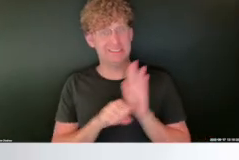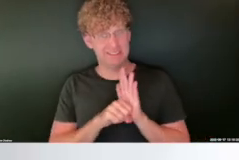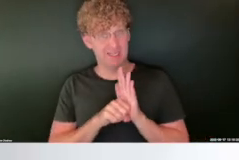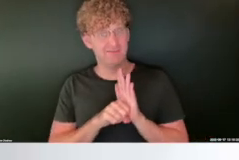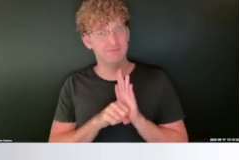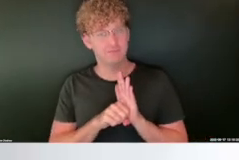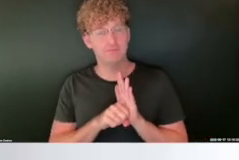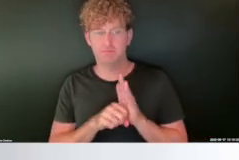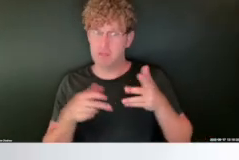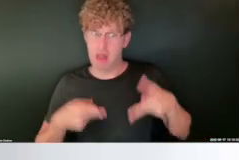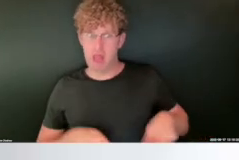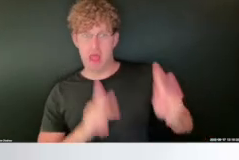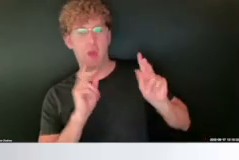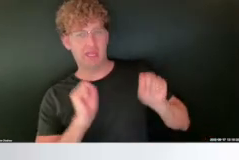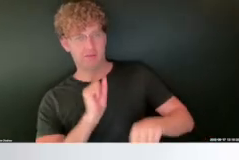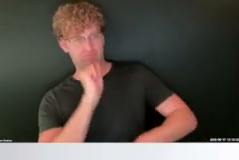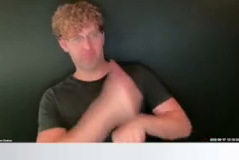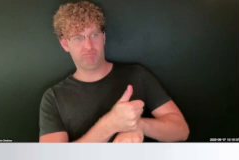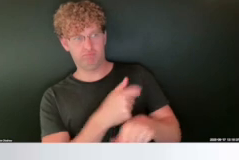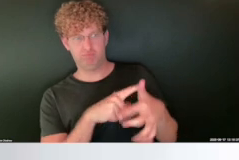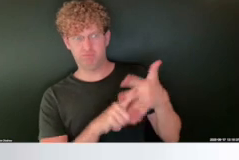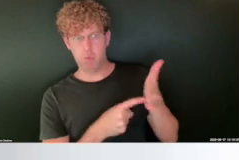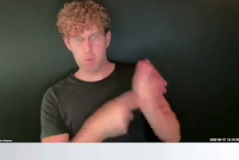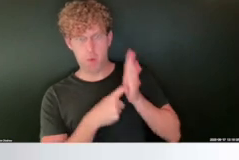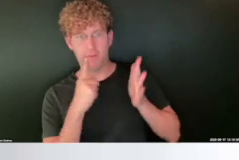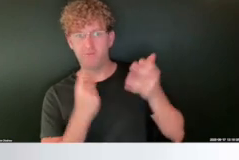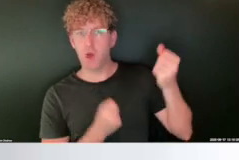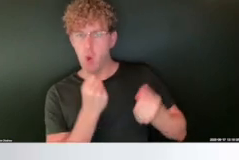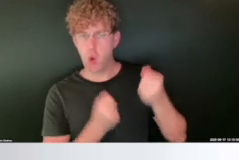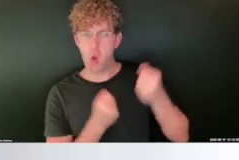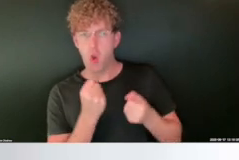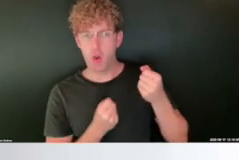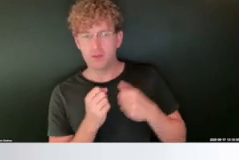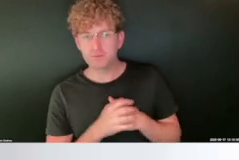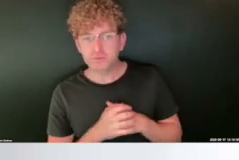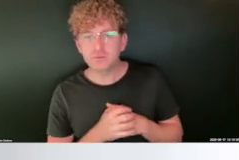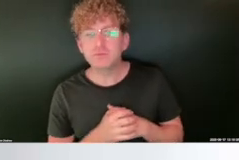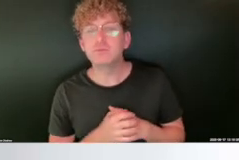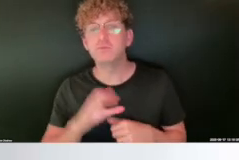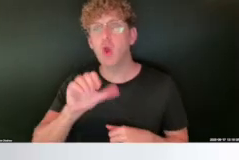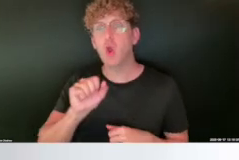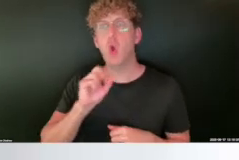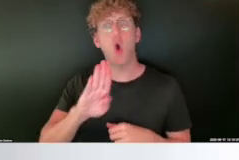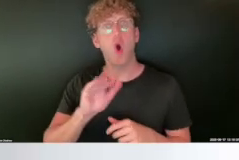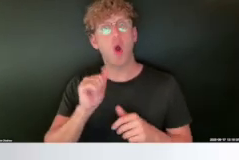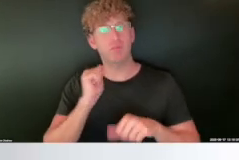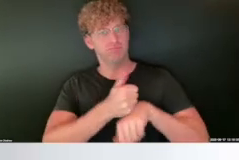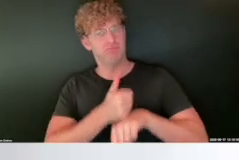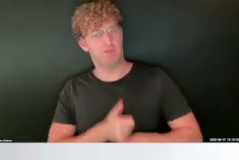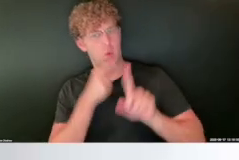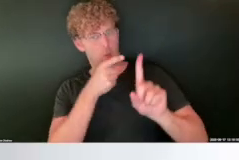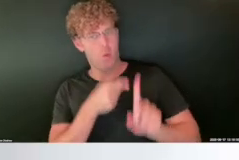CARB also sets significant goals and develops and implements programs to address greenhouse gas